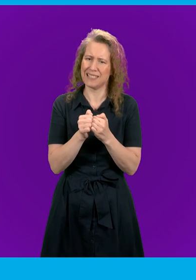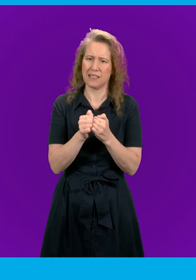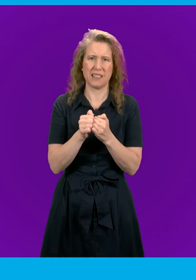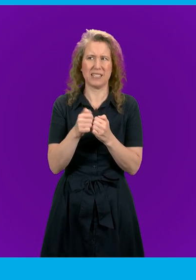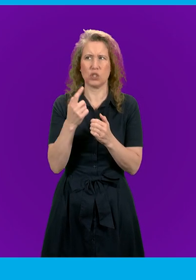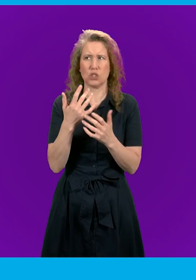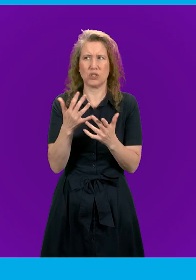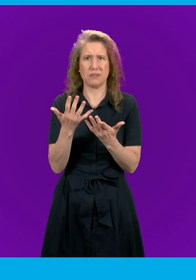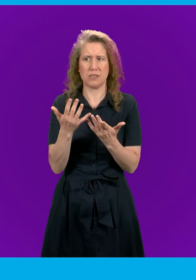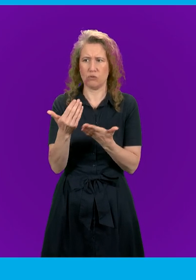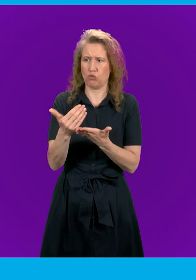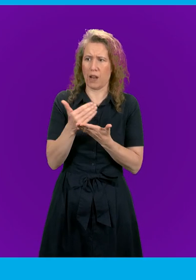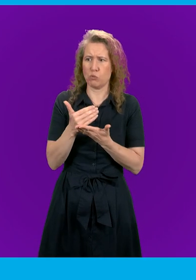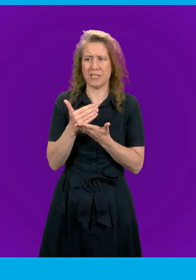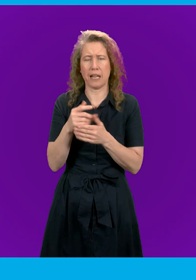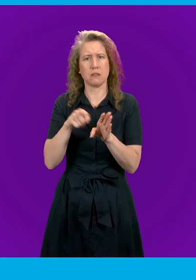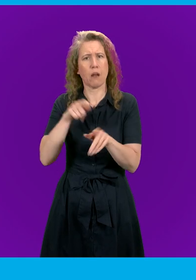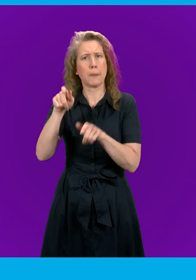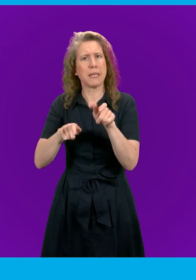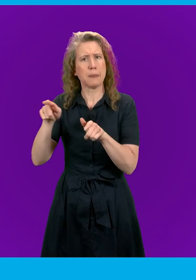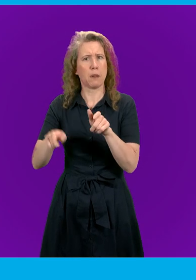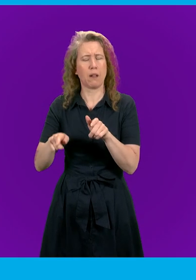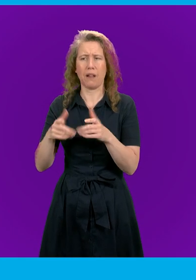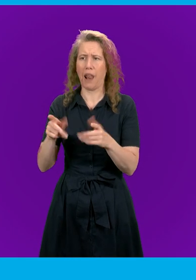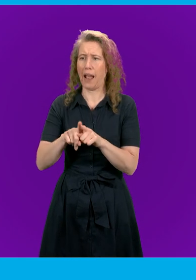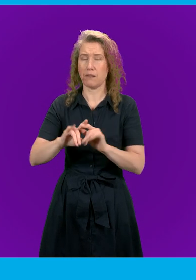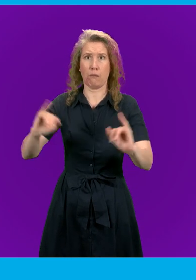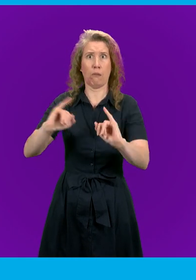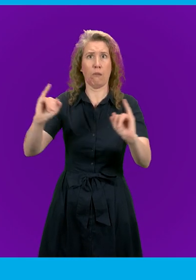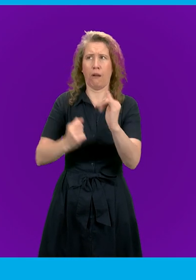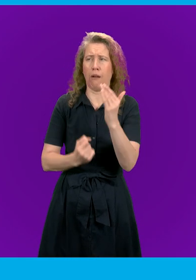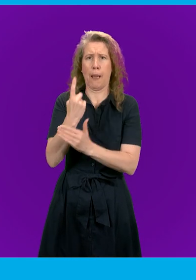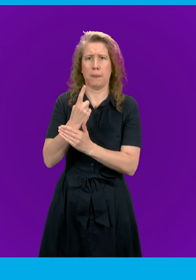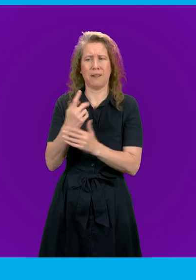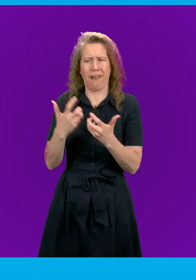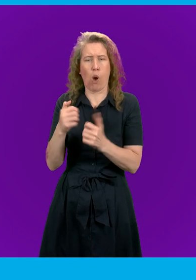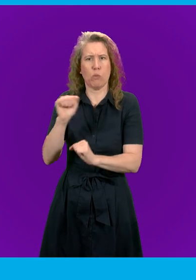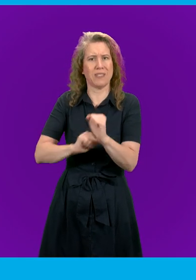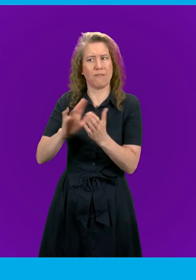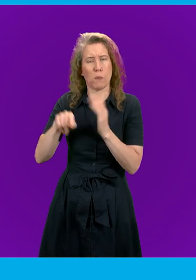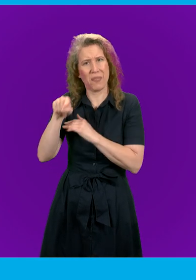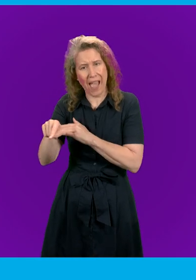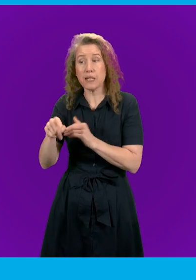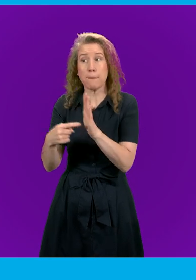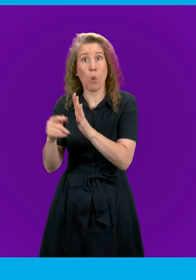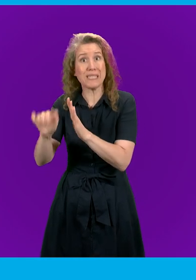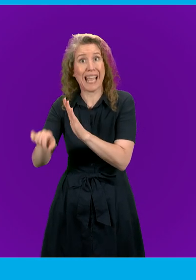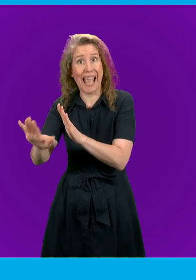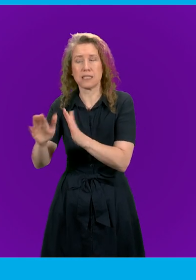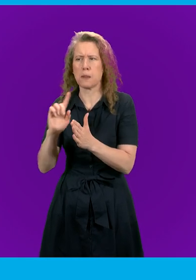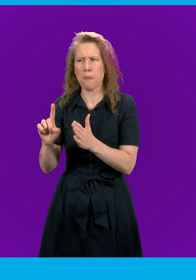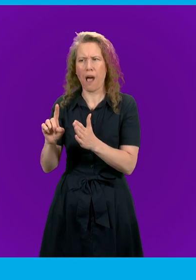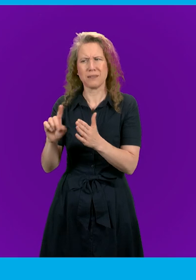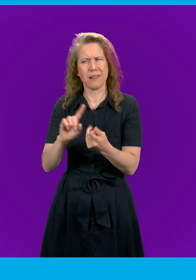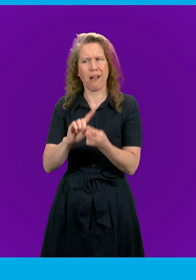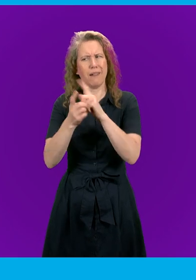just trying to protect young people from the bad stuff. That's really important, but I think it has a bit of a